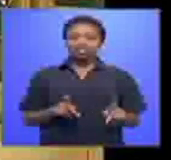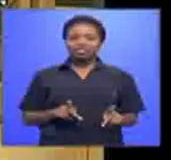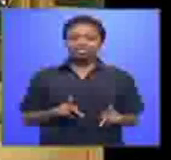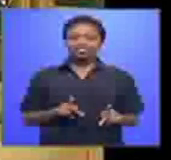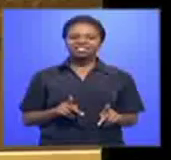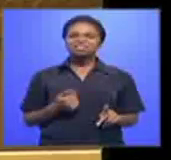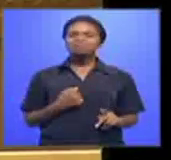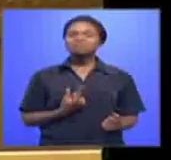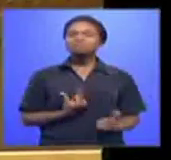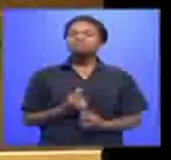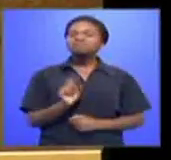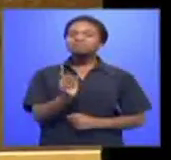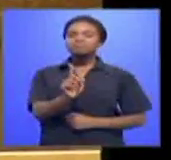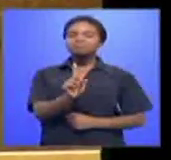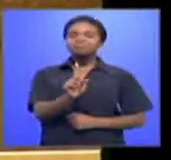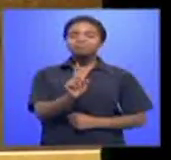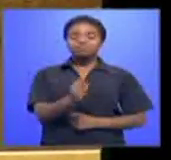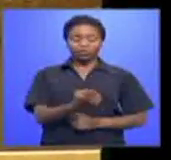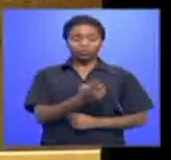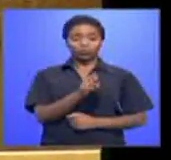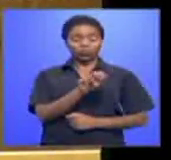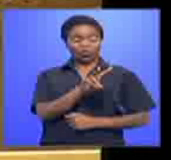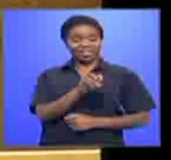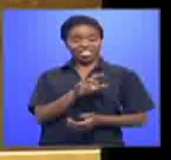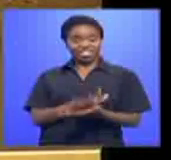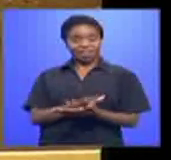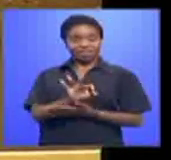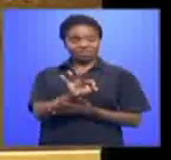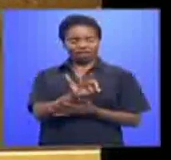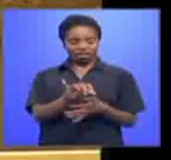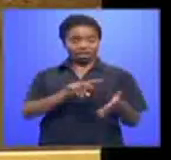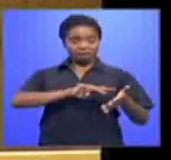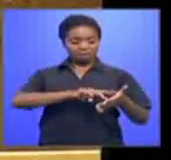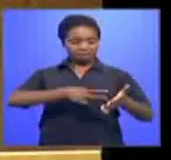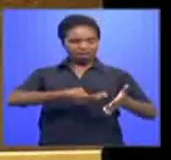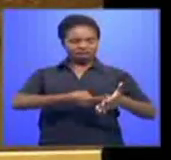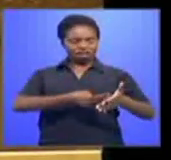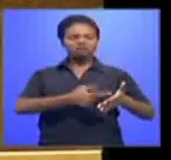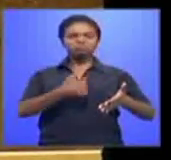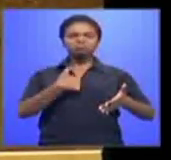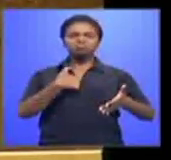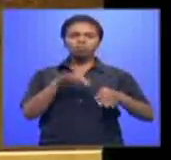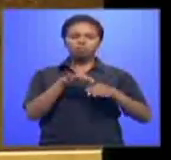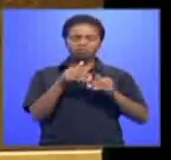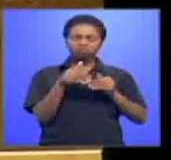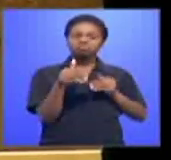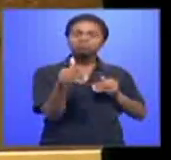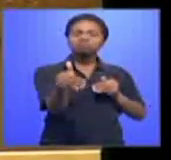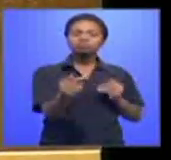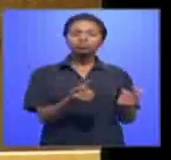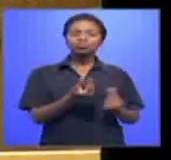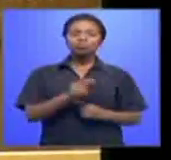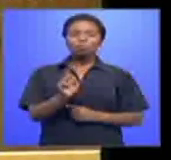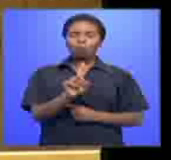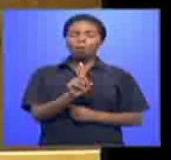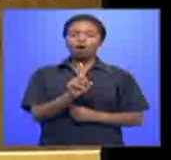share our 2013 program of action with the joint sitting of